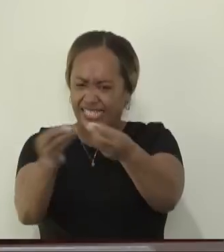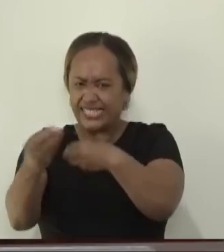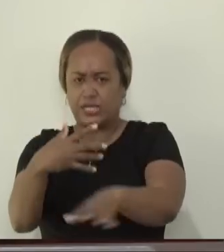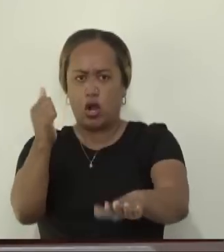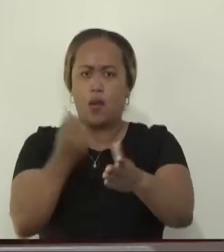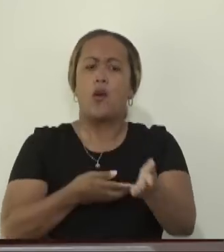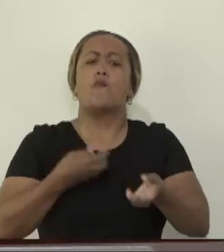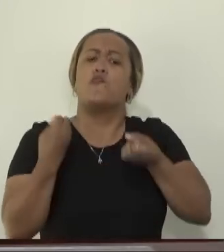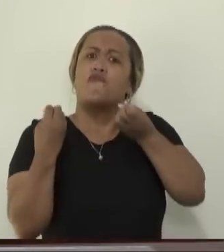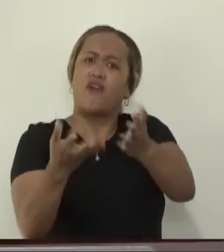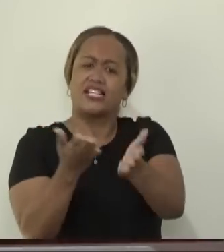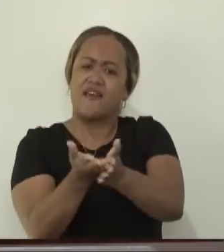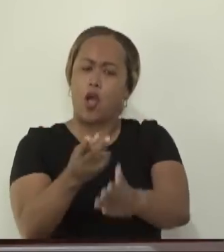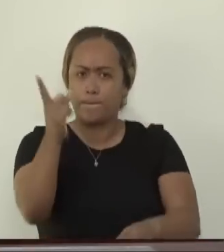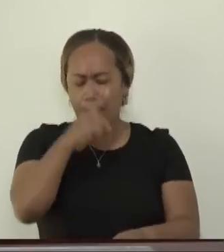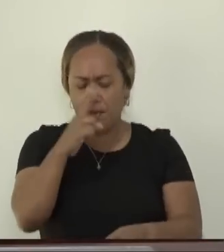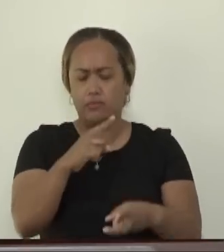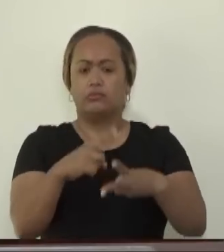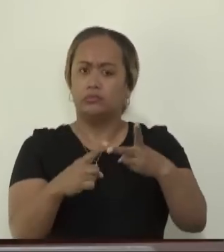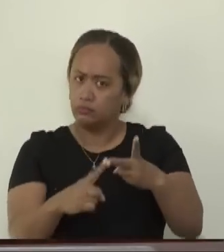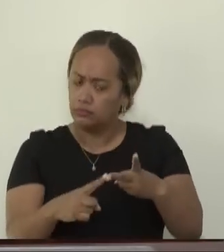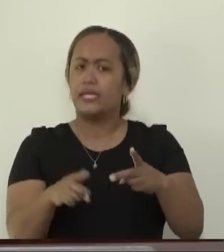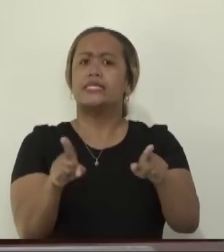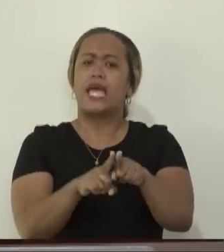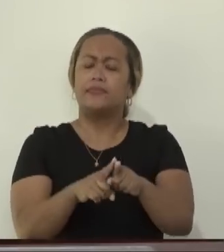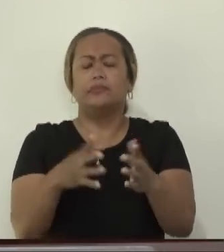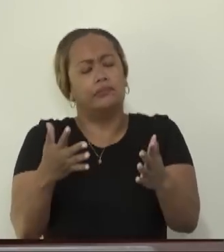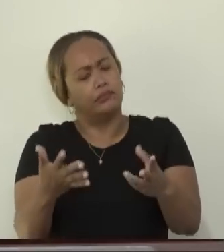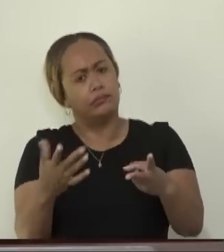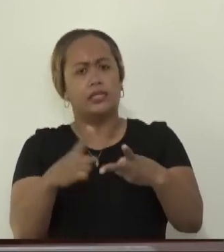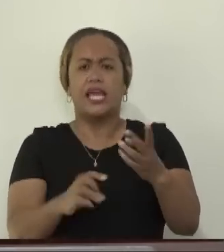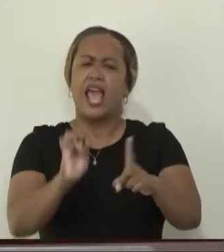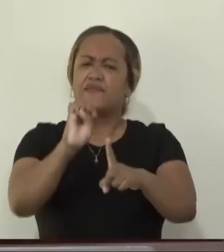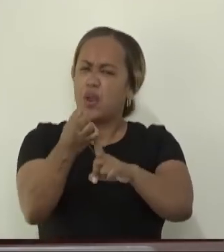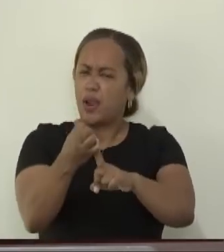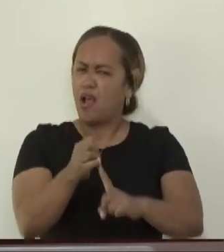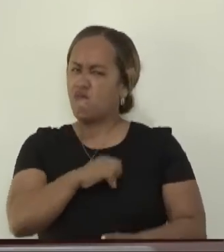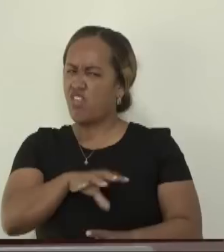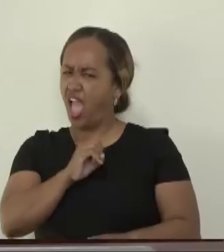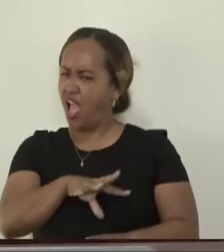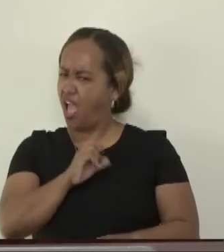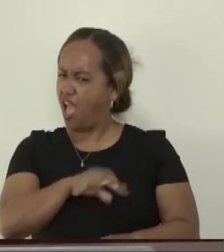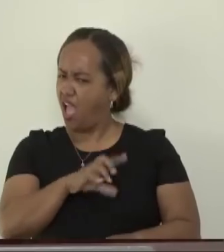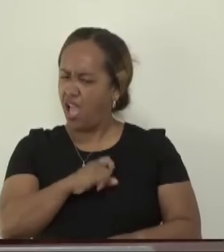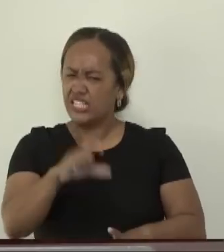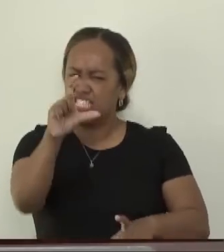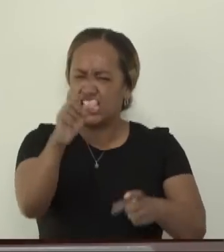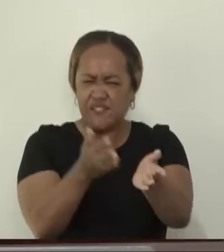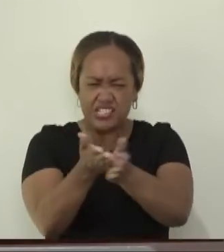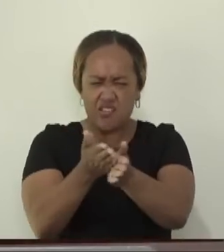the people. On the other hand, there seems to be an environment of fear among civil